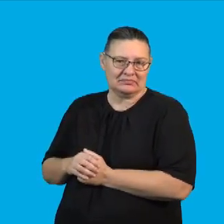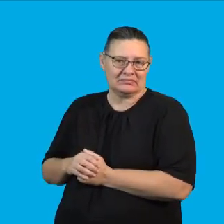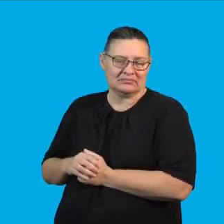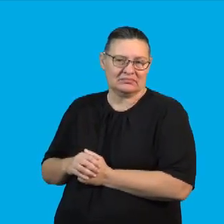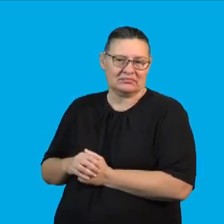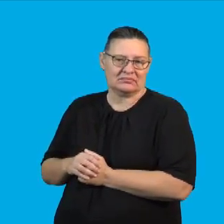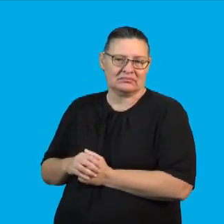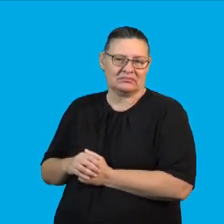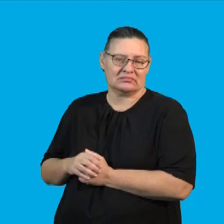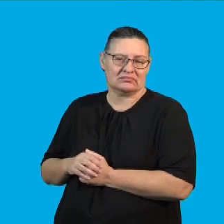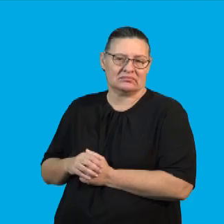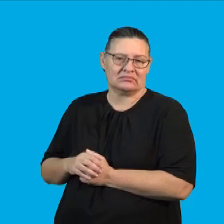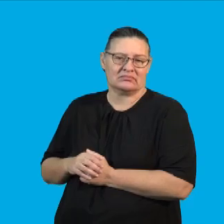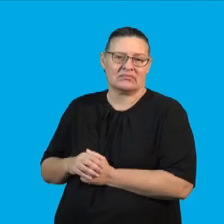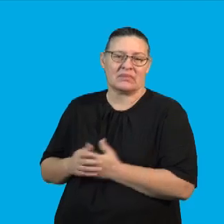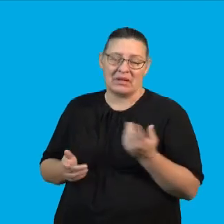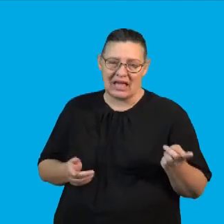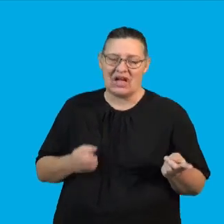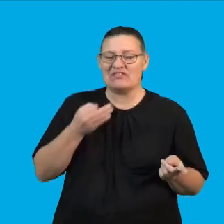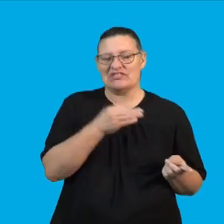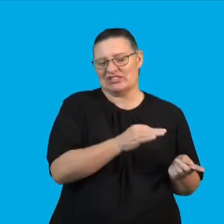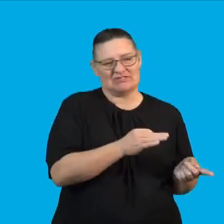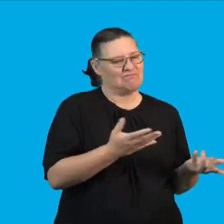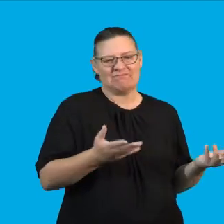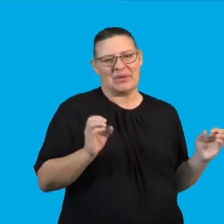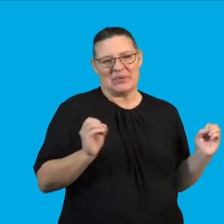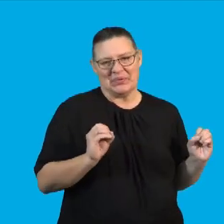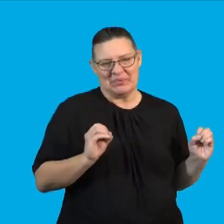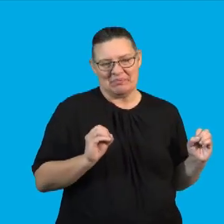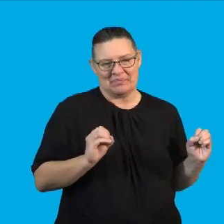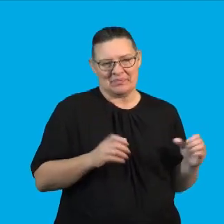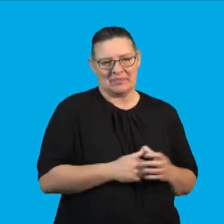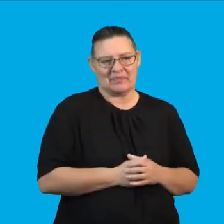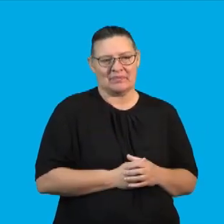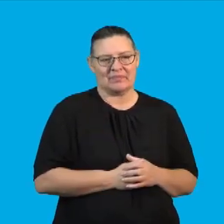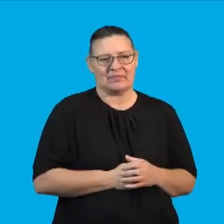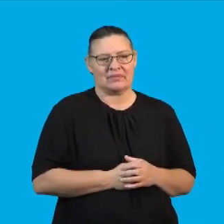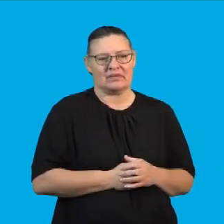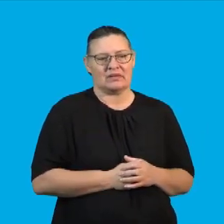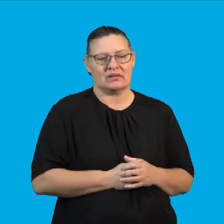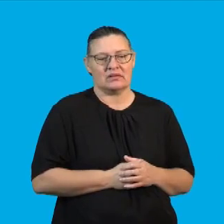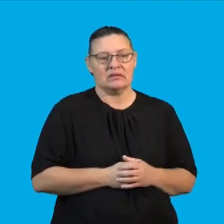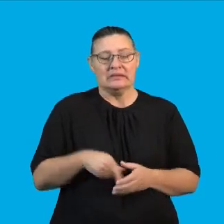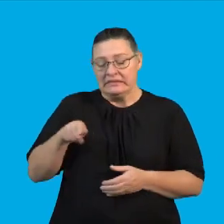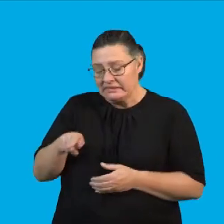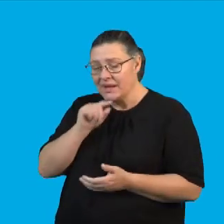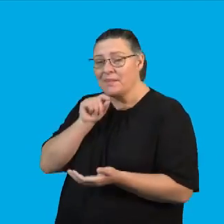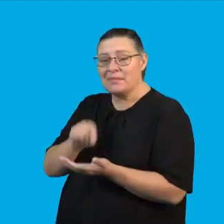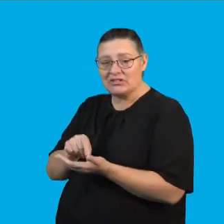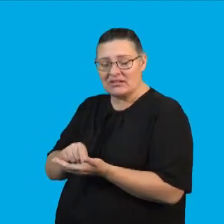shell on the pigeon's eggs, and unfortunately this fish here doesn't have.